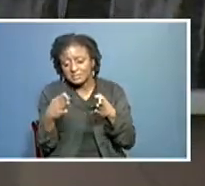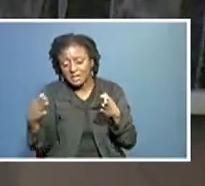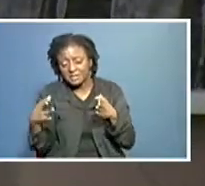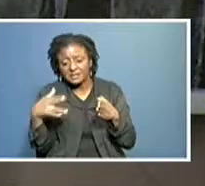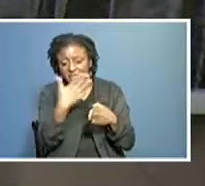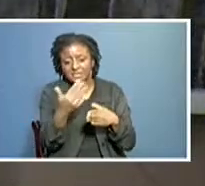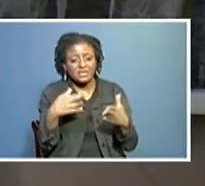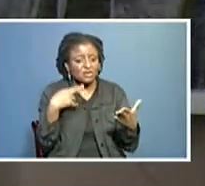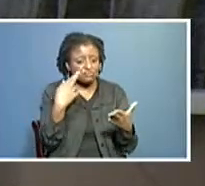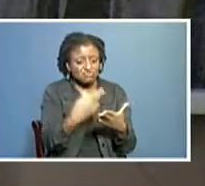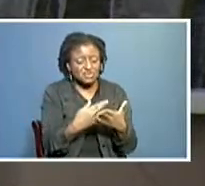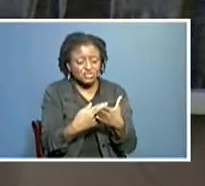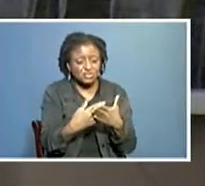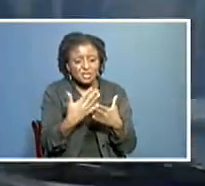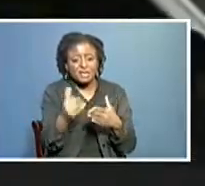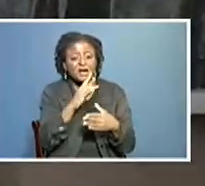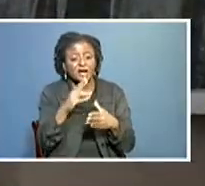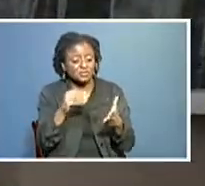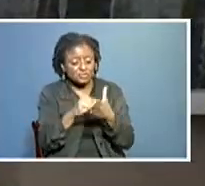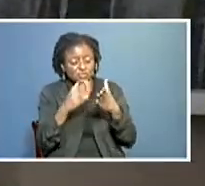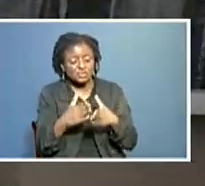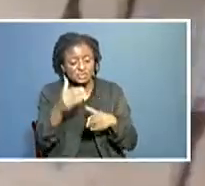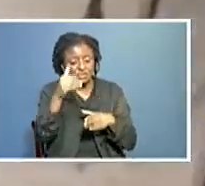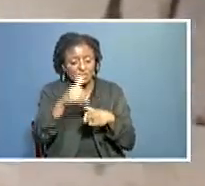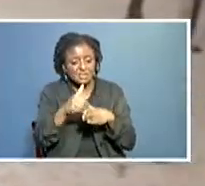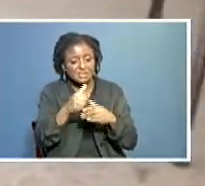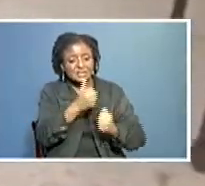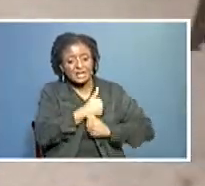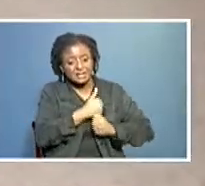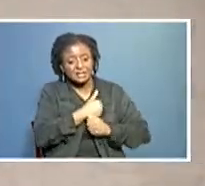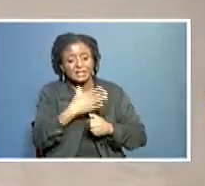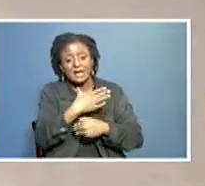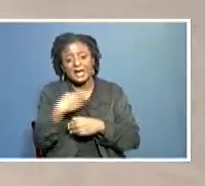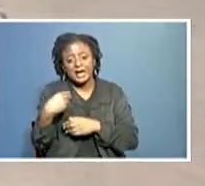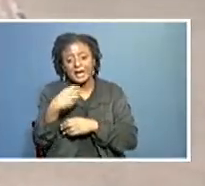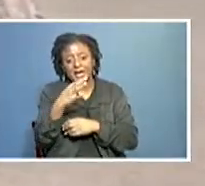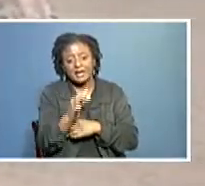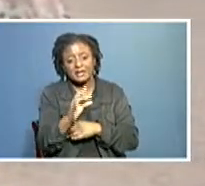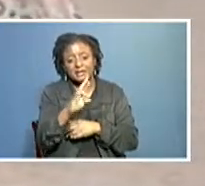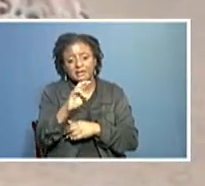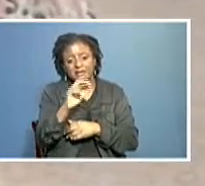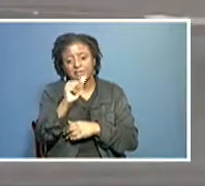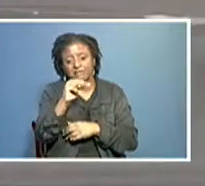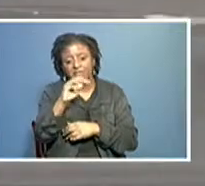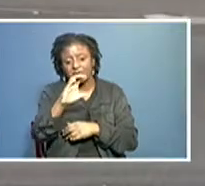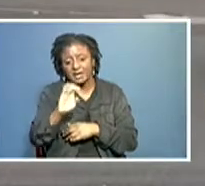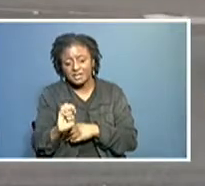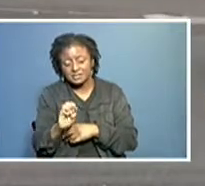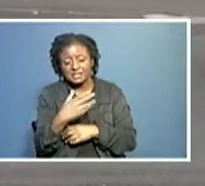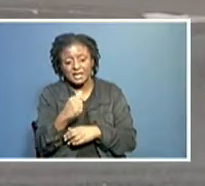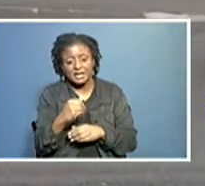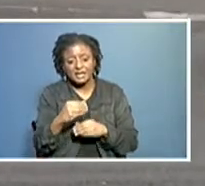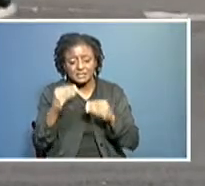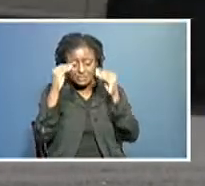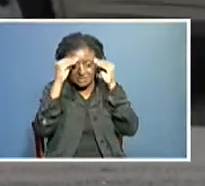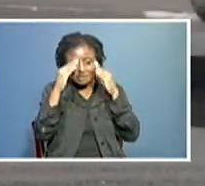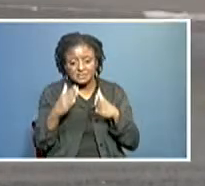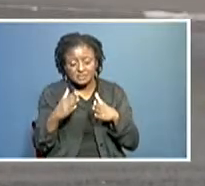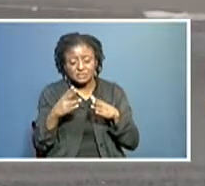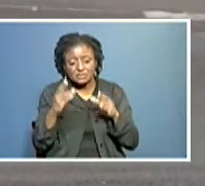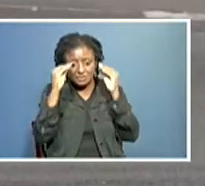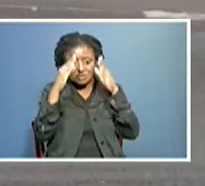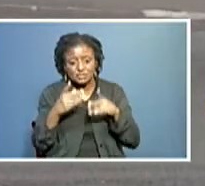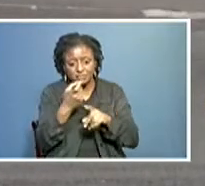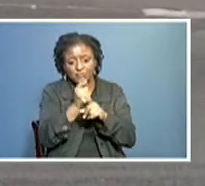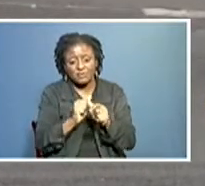from Canada and even as far as France, while faculty members are teaching from every continent. He says despite a slight drop in enrollment in